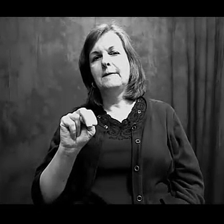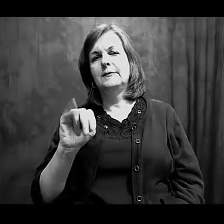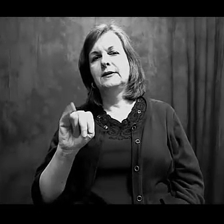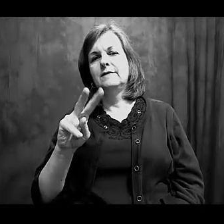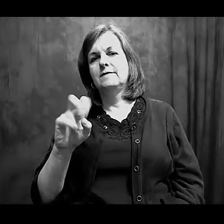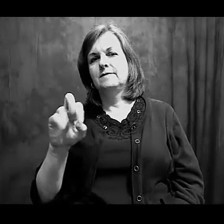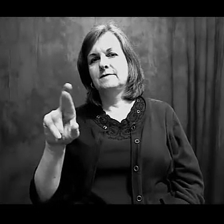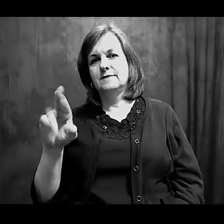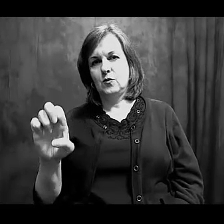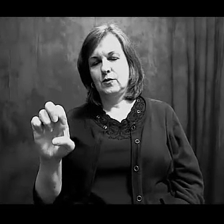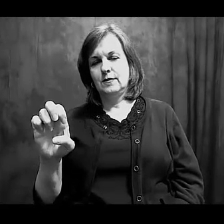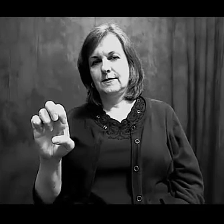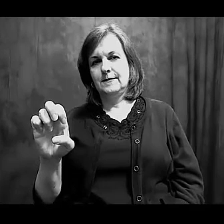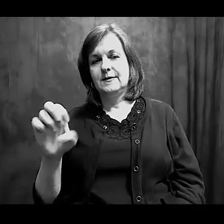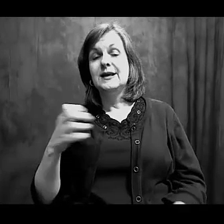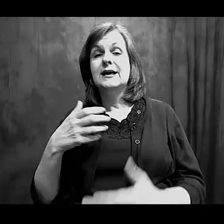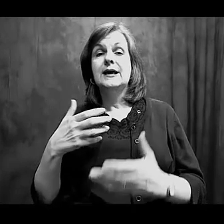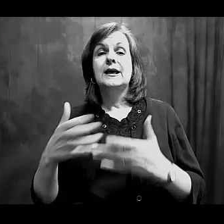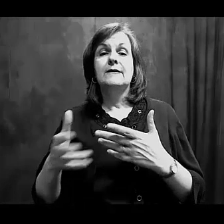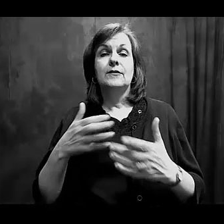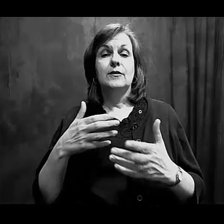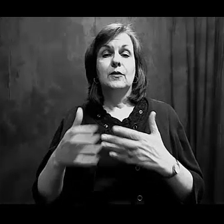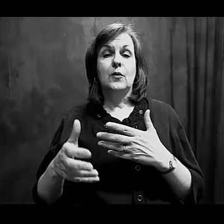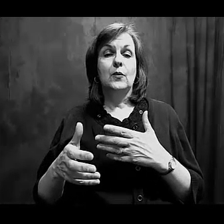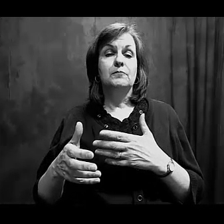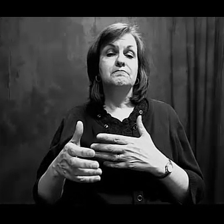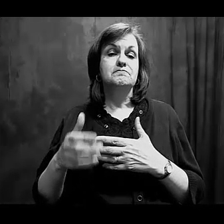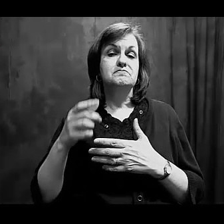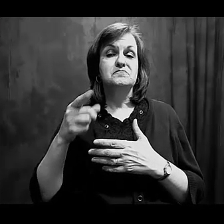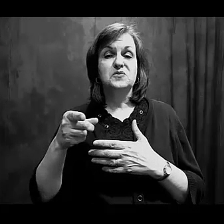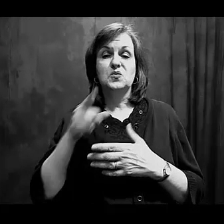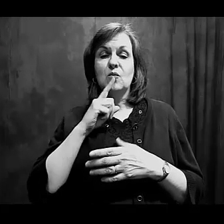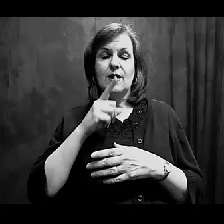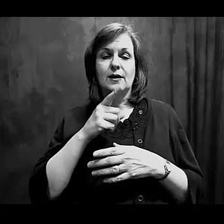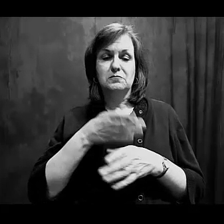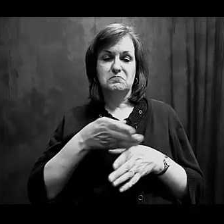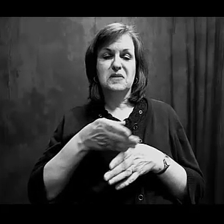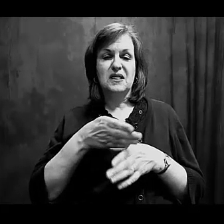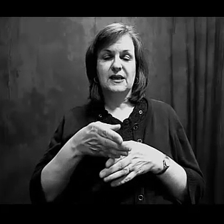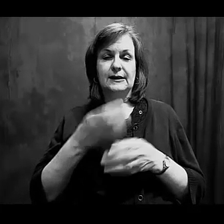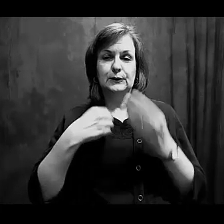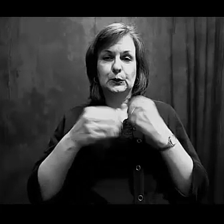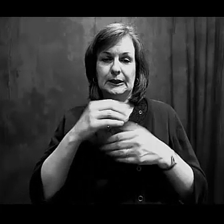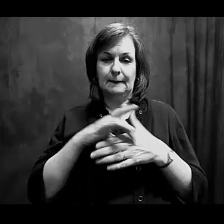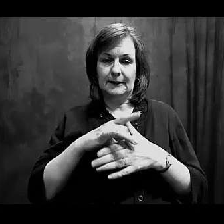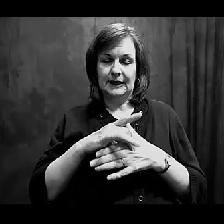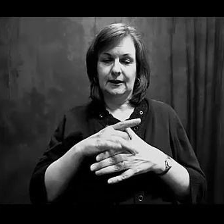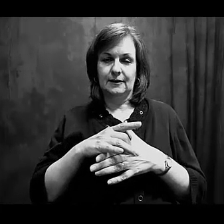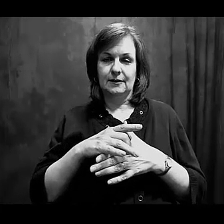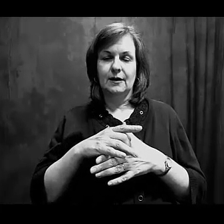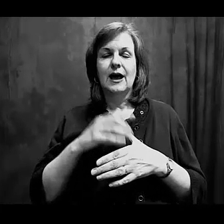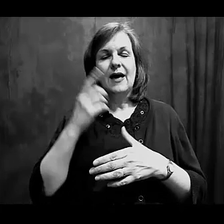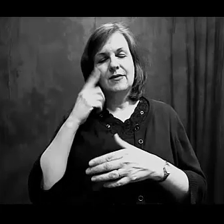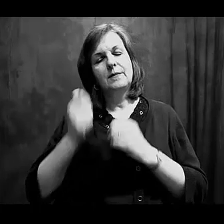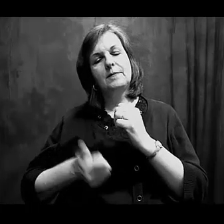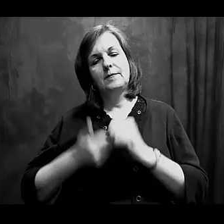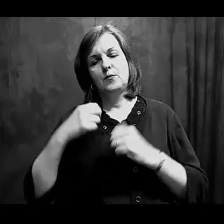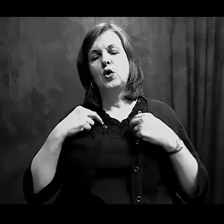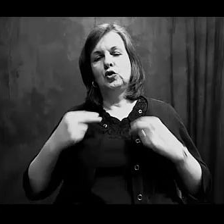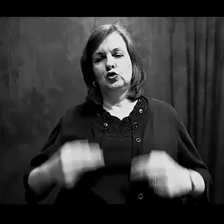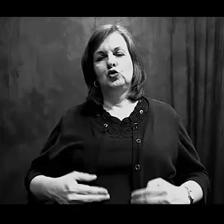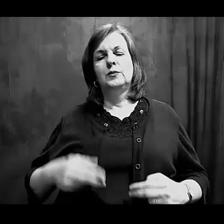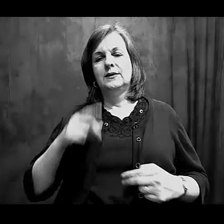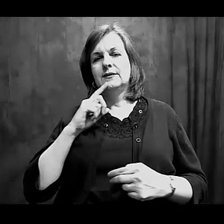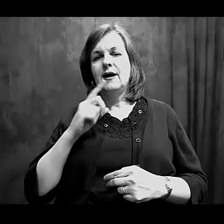and meat. So even if you are a carnivore most of the time, I think